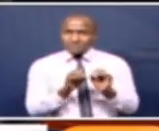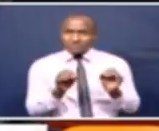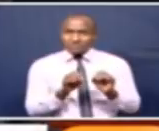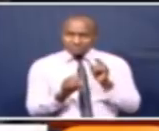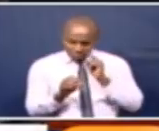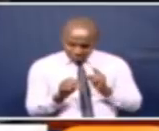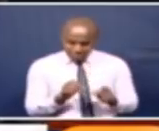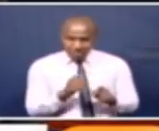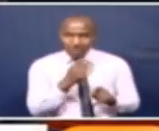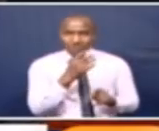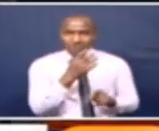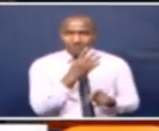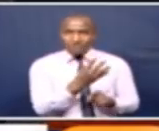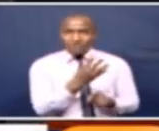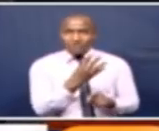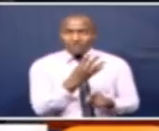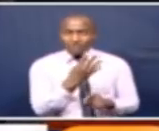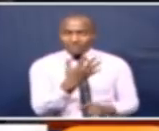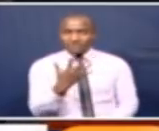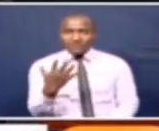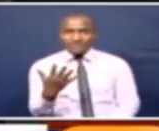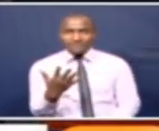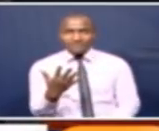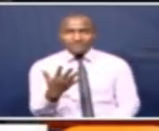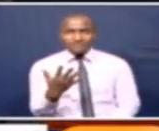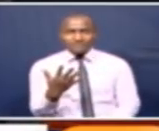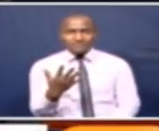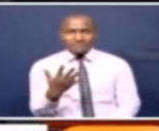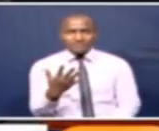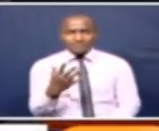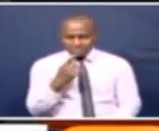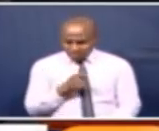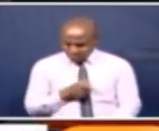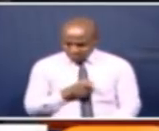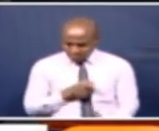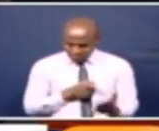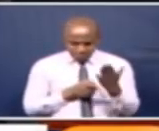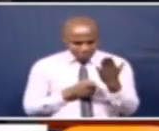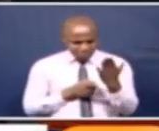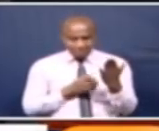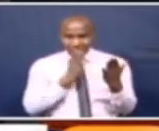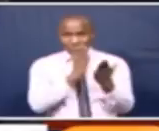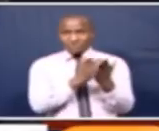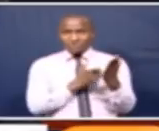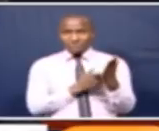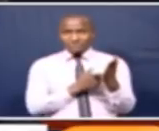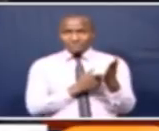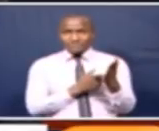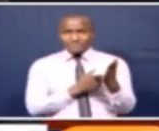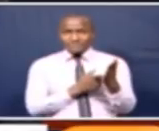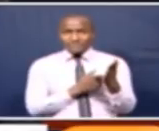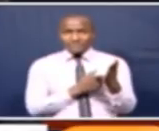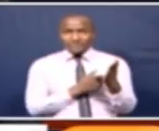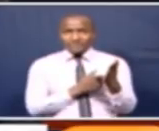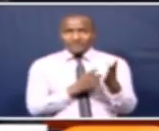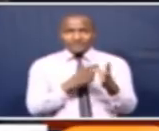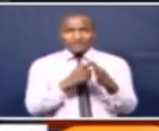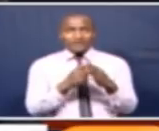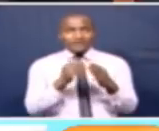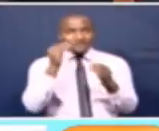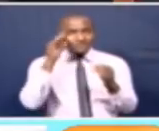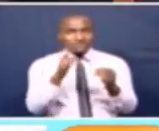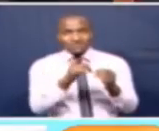saw 4, 5, 5. Then I looked at it like, really? And then the